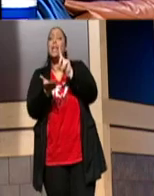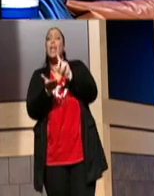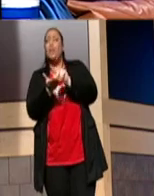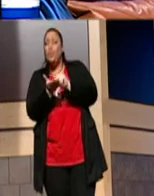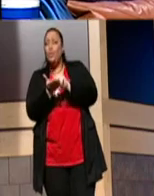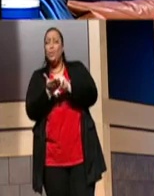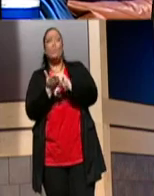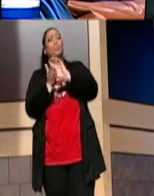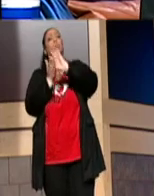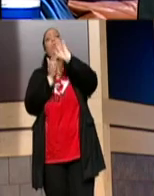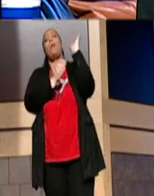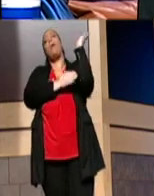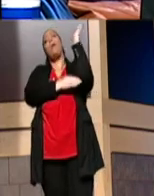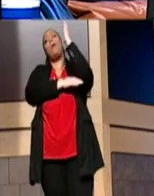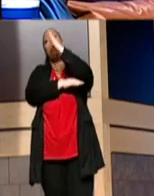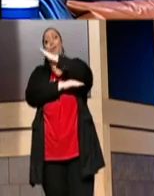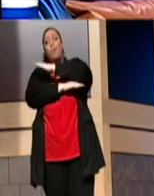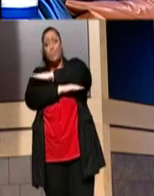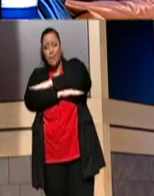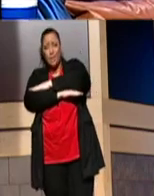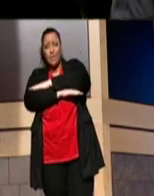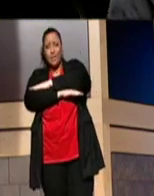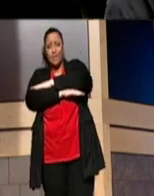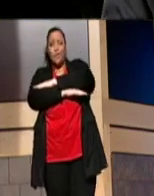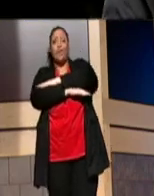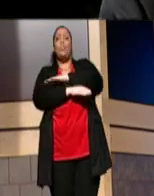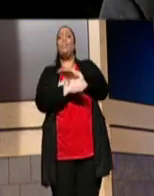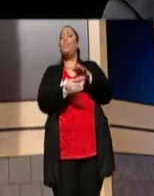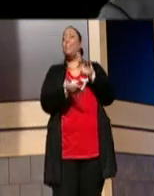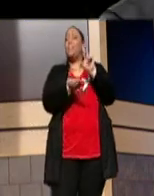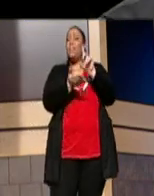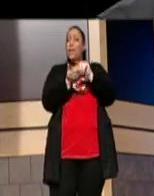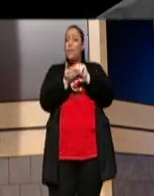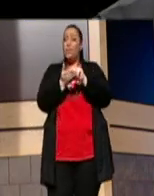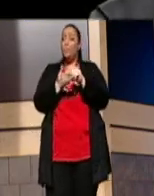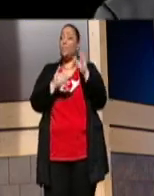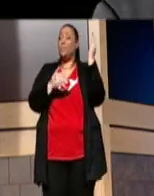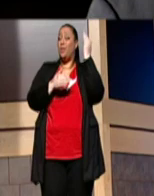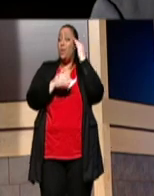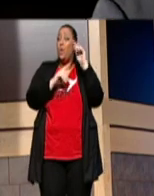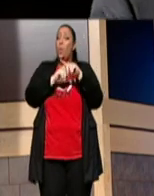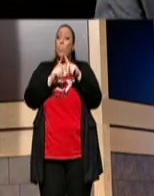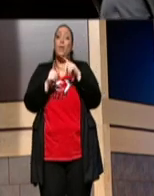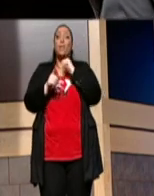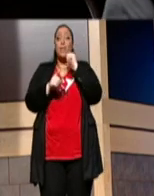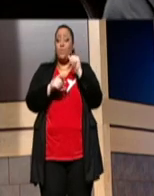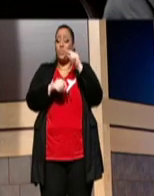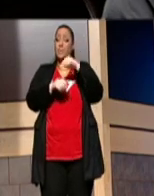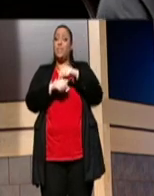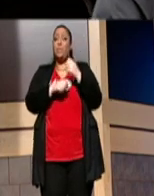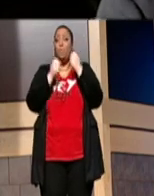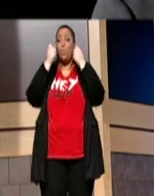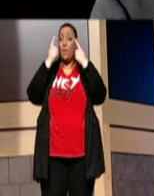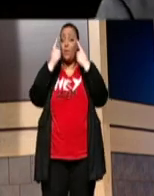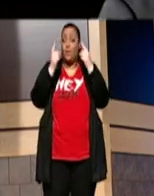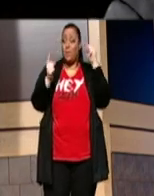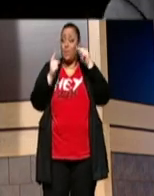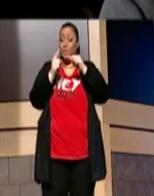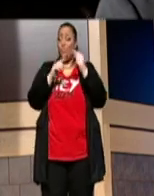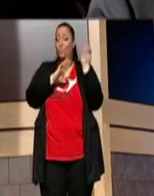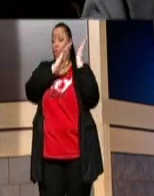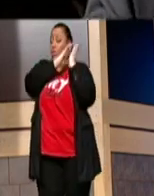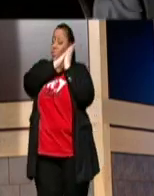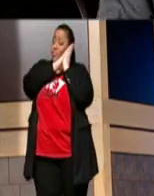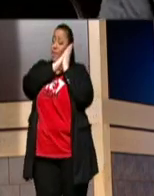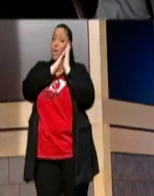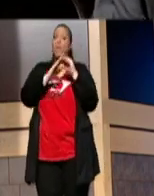24/7. I mean, you have to look at news to be informed, but not from the time you get up until the time you go to bed, because all